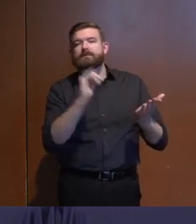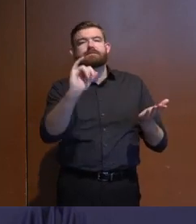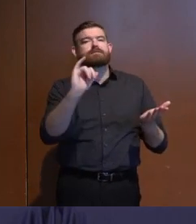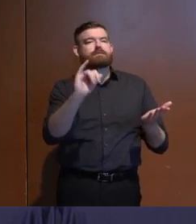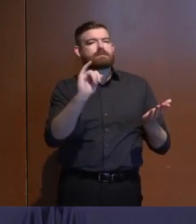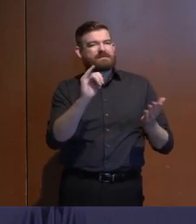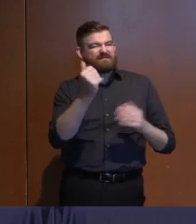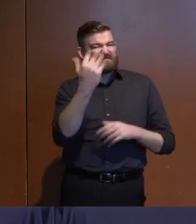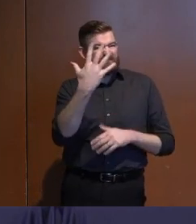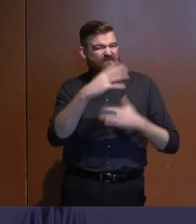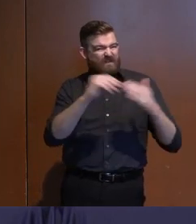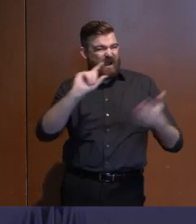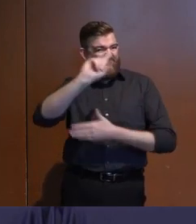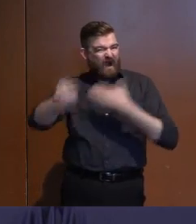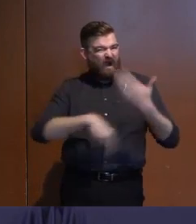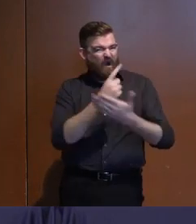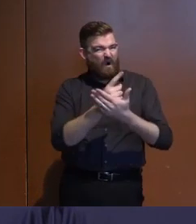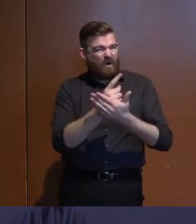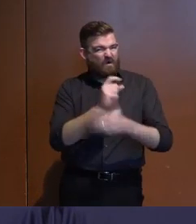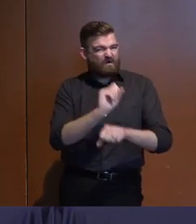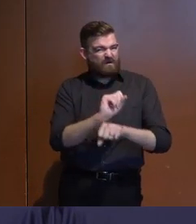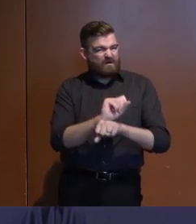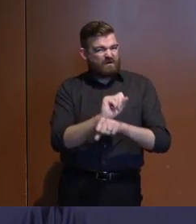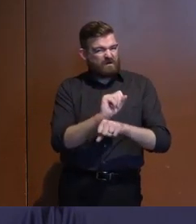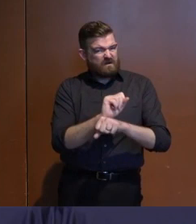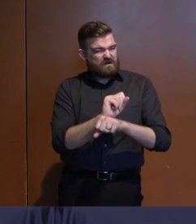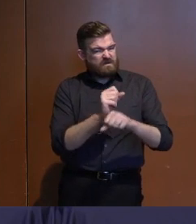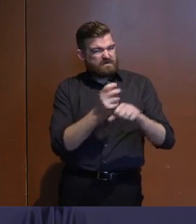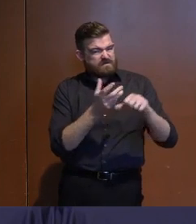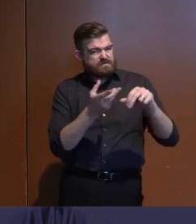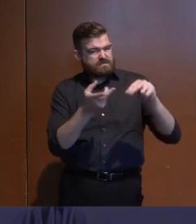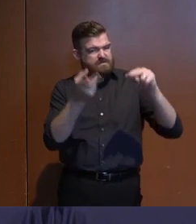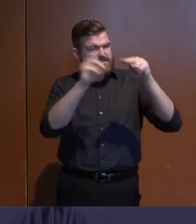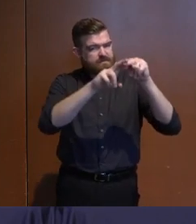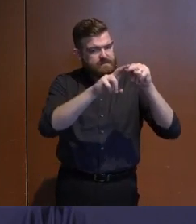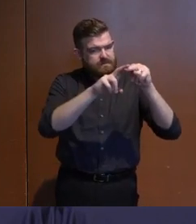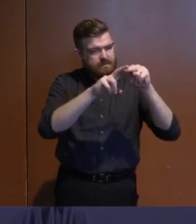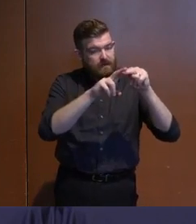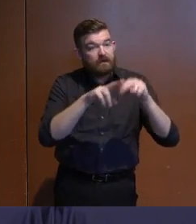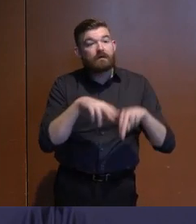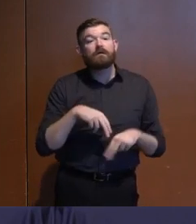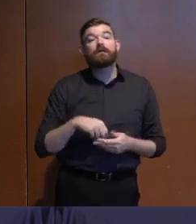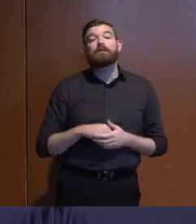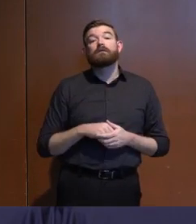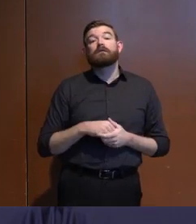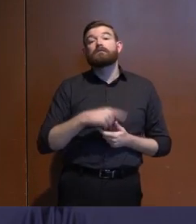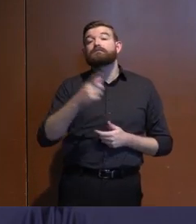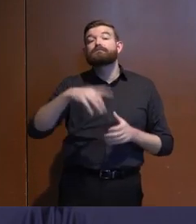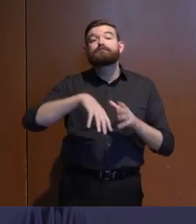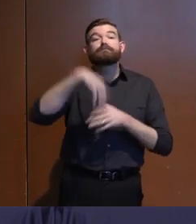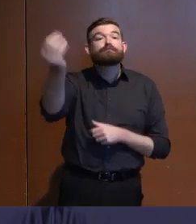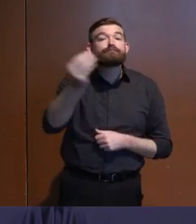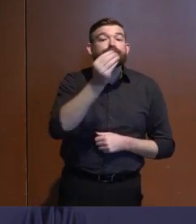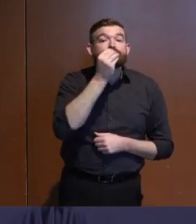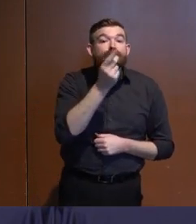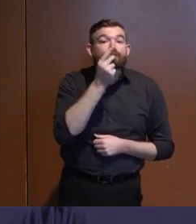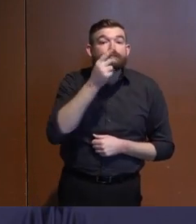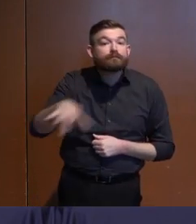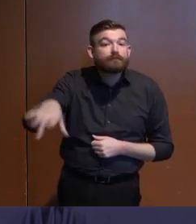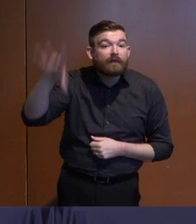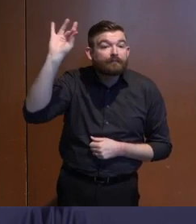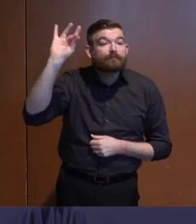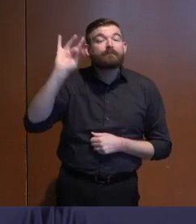we can do for these folks. Likewise, when you go out to pick up dinner, which I think we're going to do again tonight, be